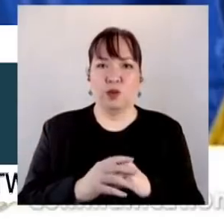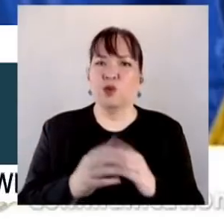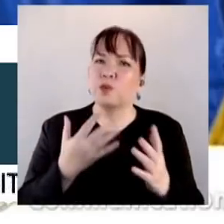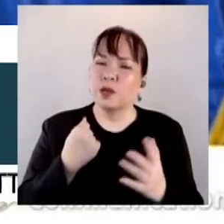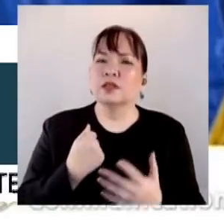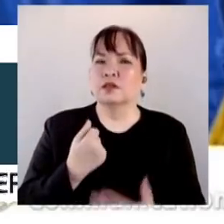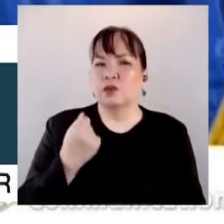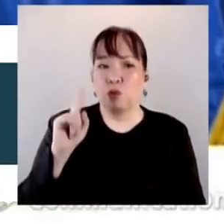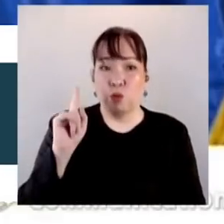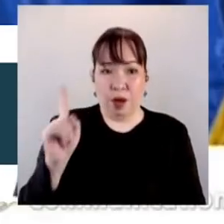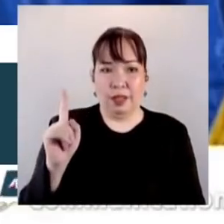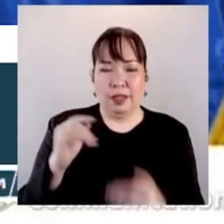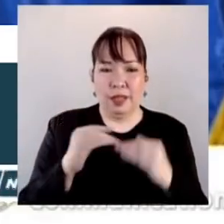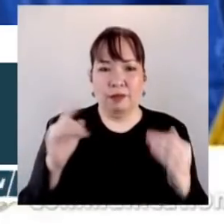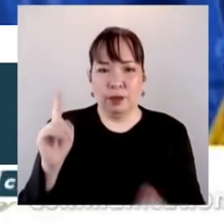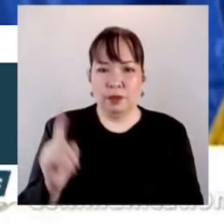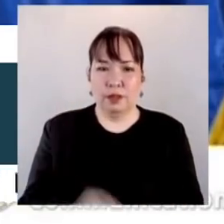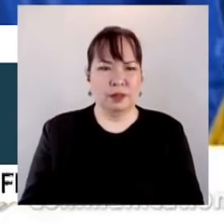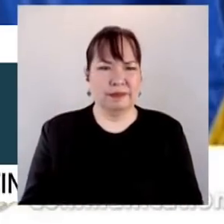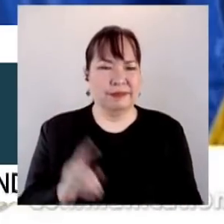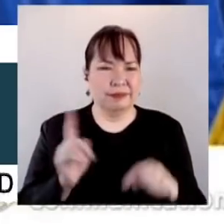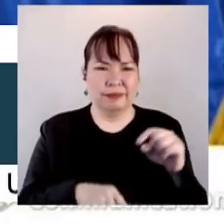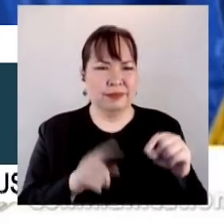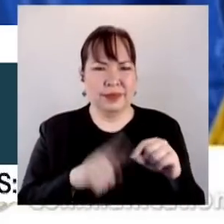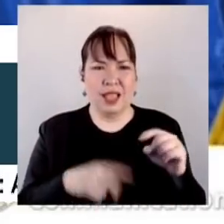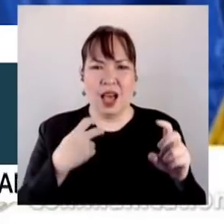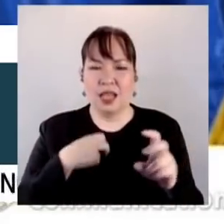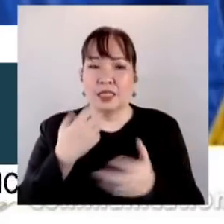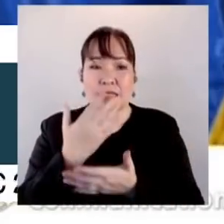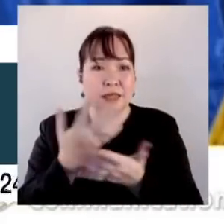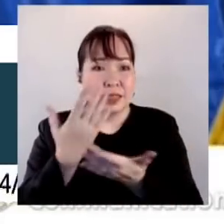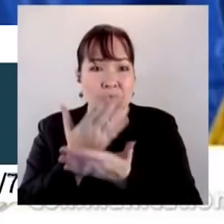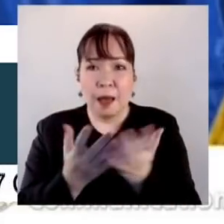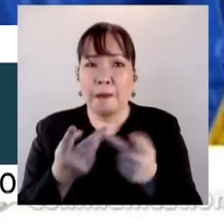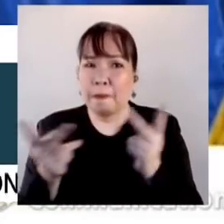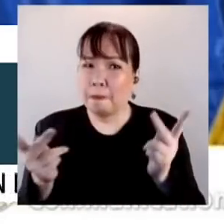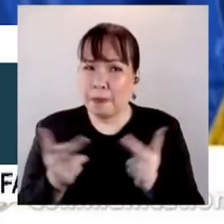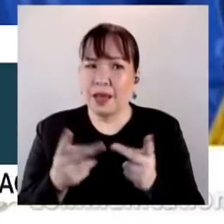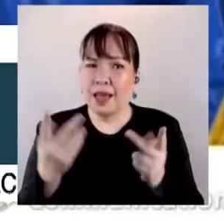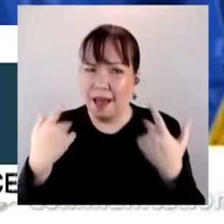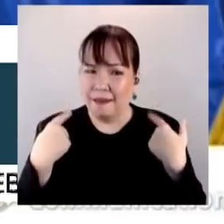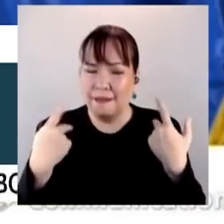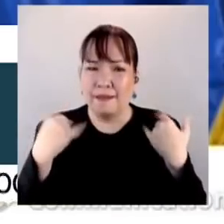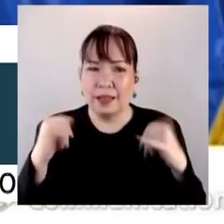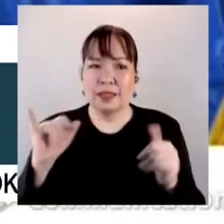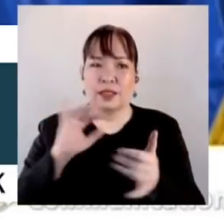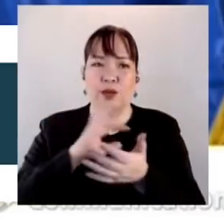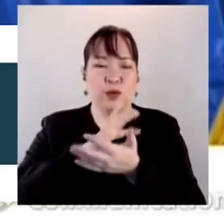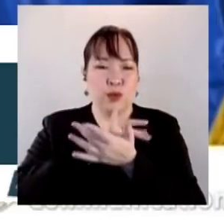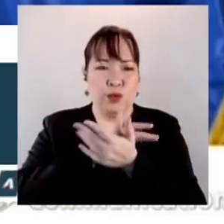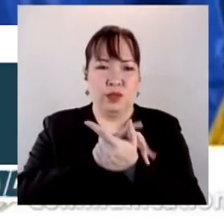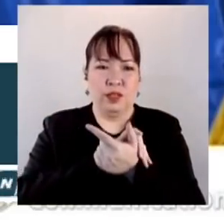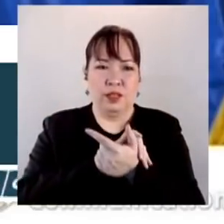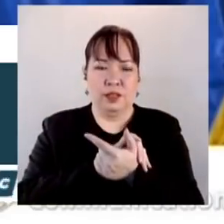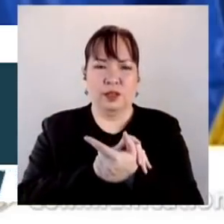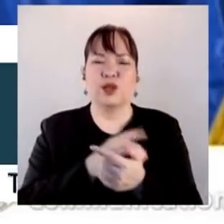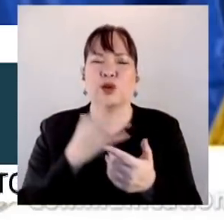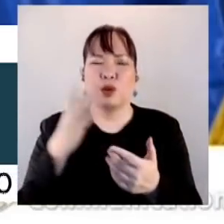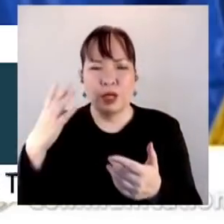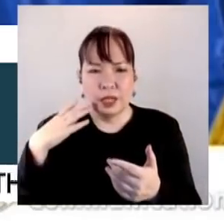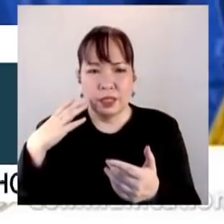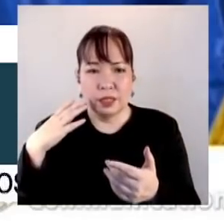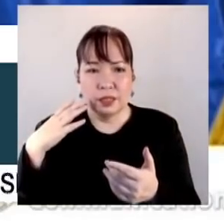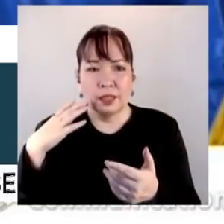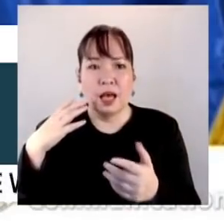one. That hindi pwede kasi may mga lugar na meron pa. Until such time na